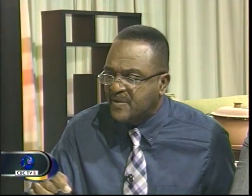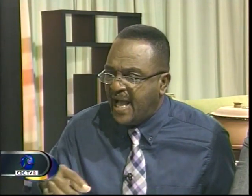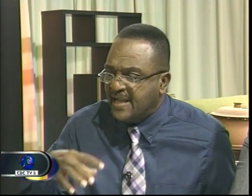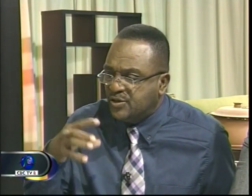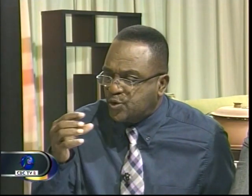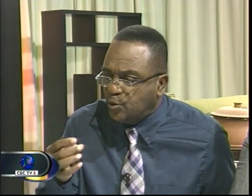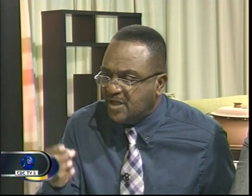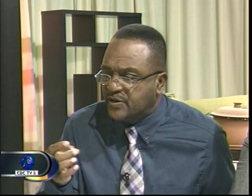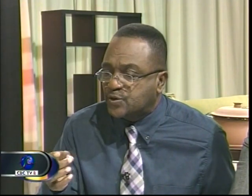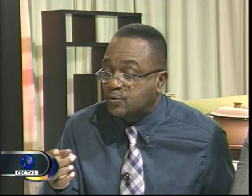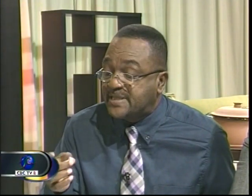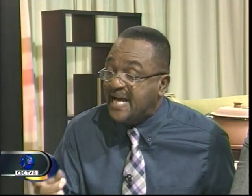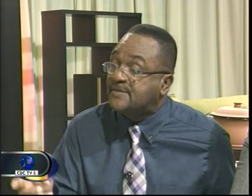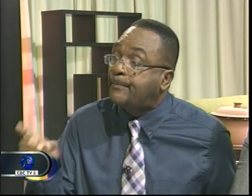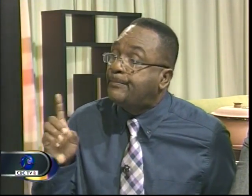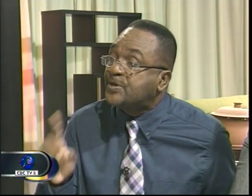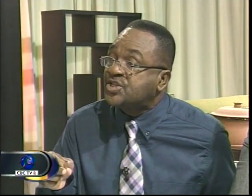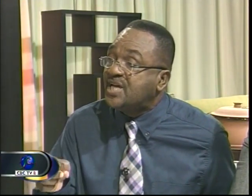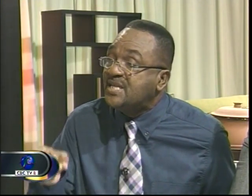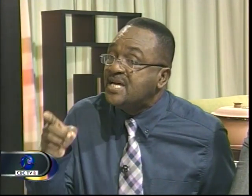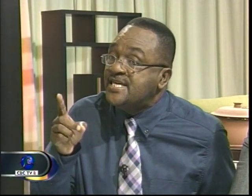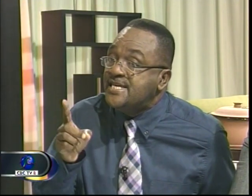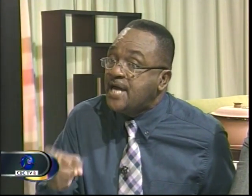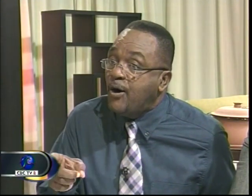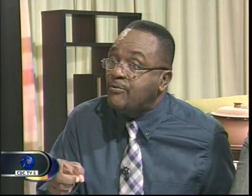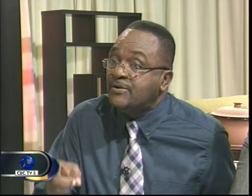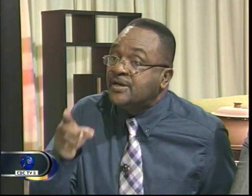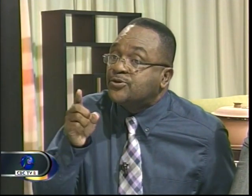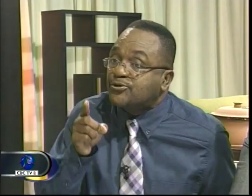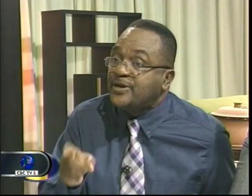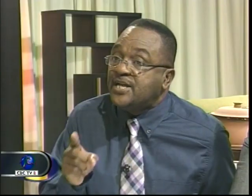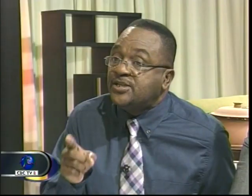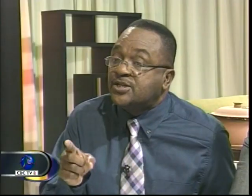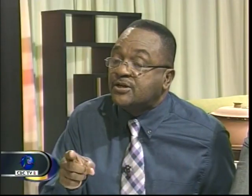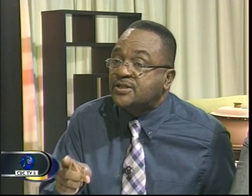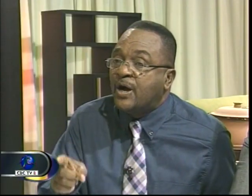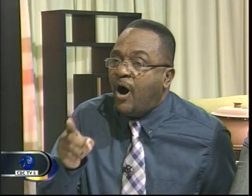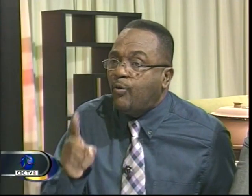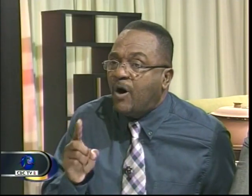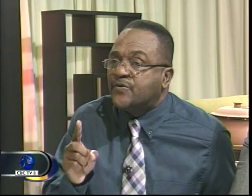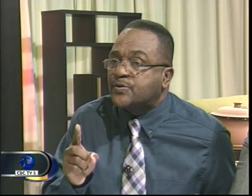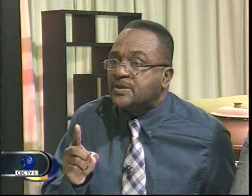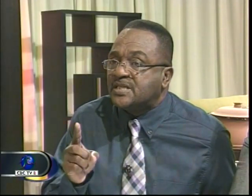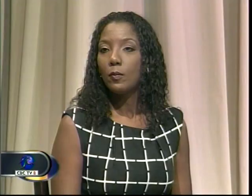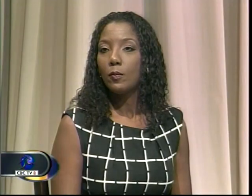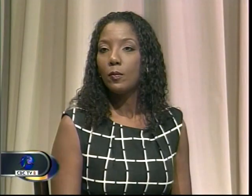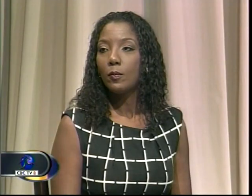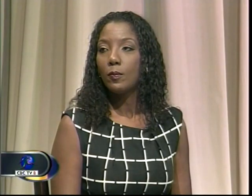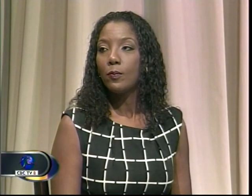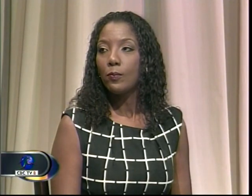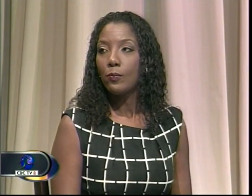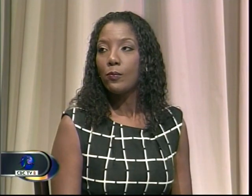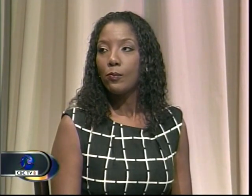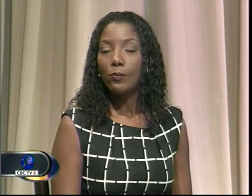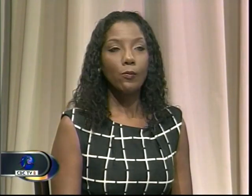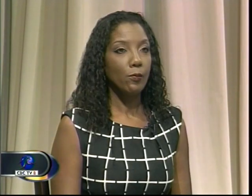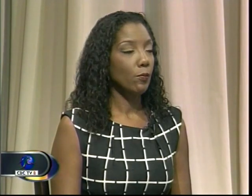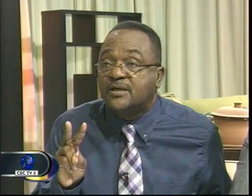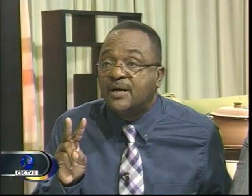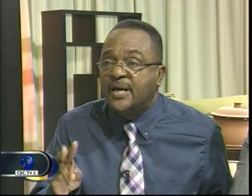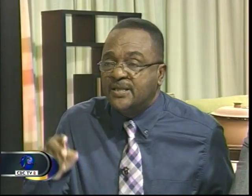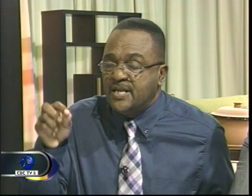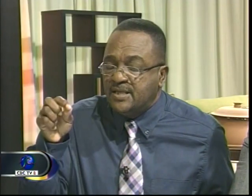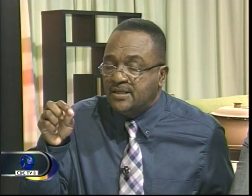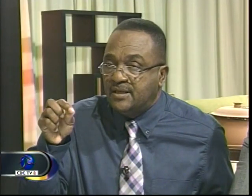environment, and the tone of our schools that is pushing young, trained teachers out of the system in the first 2